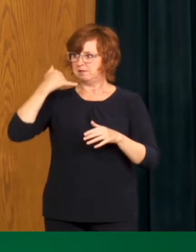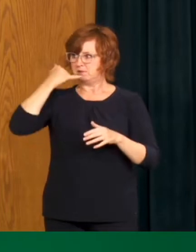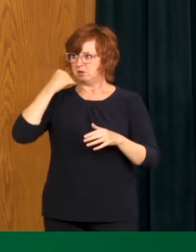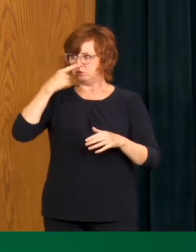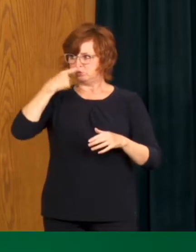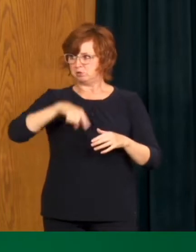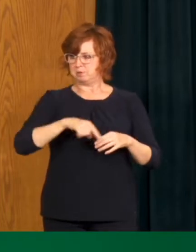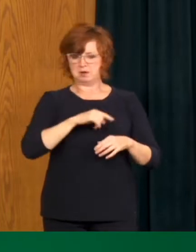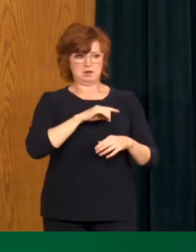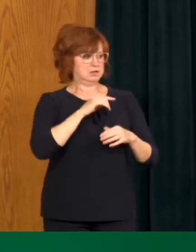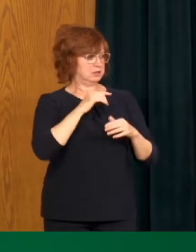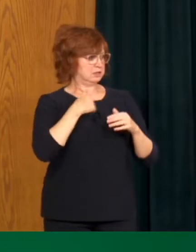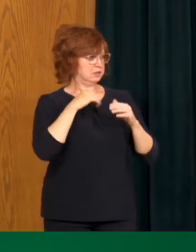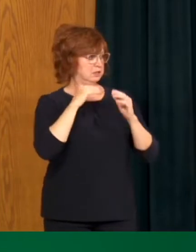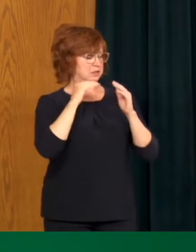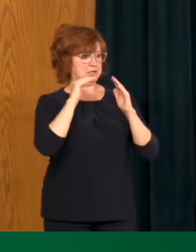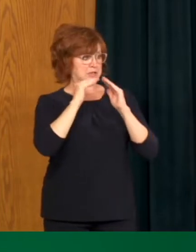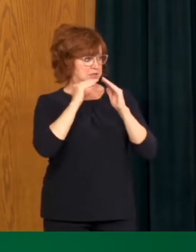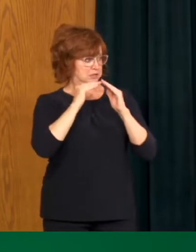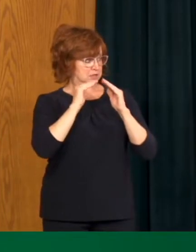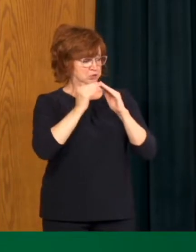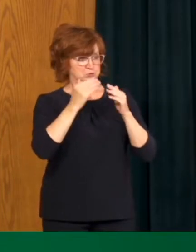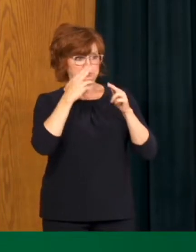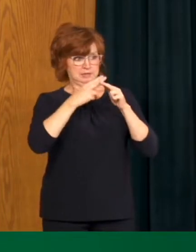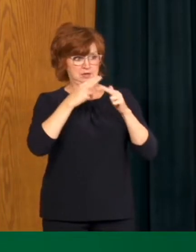just repeat the list of communities that you had?